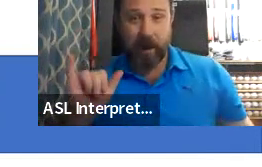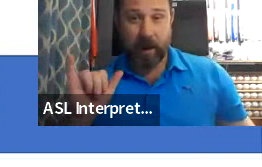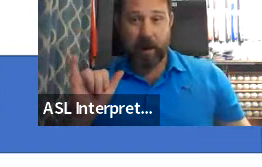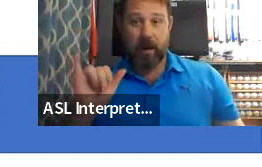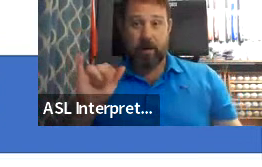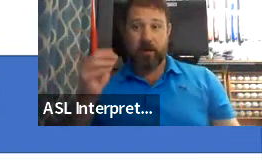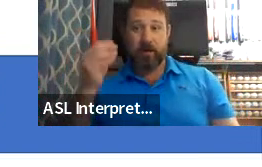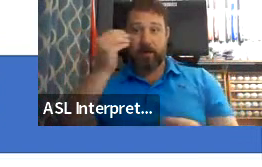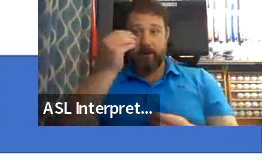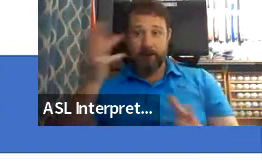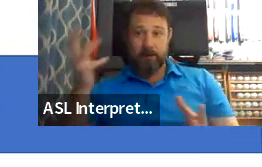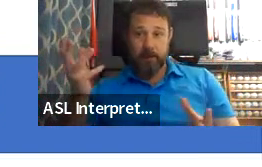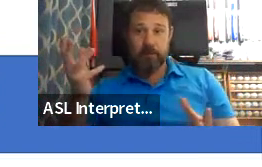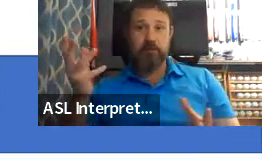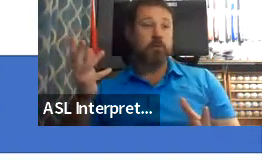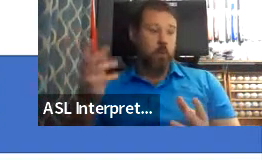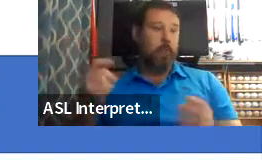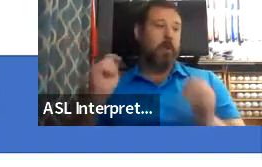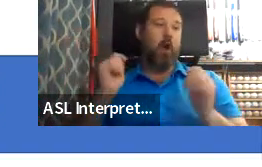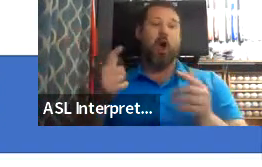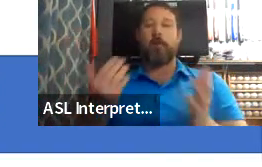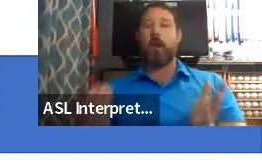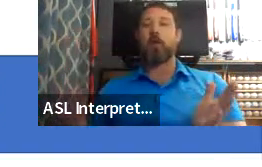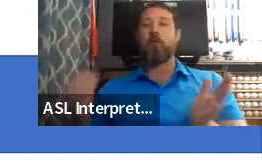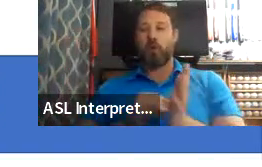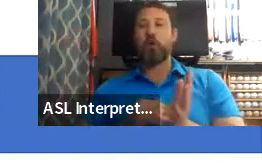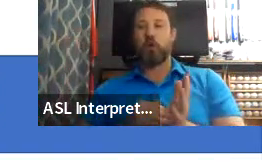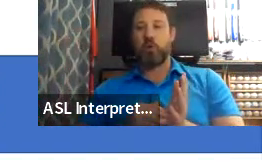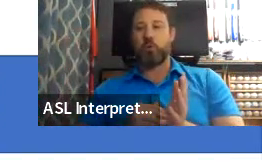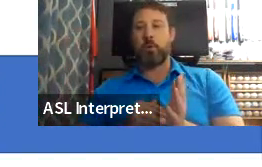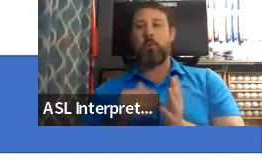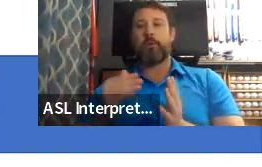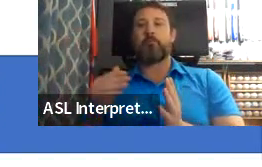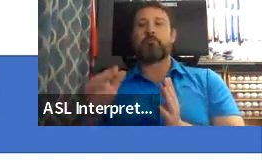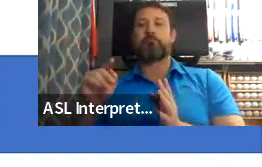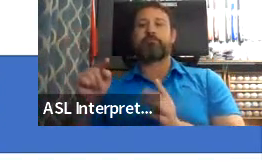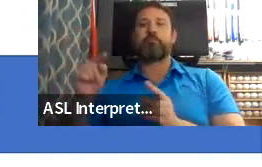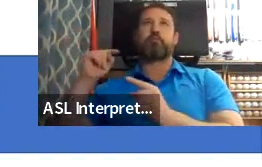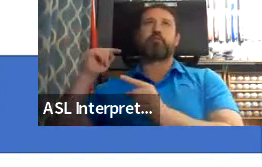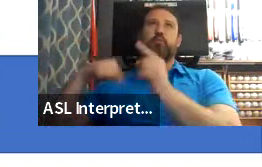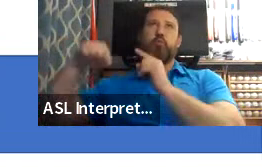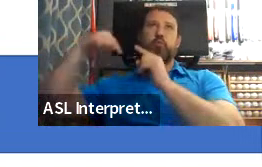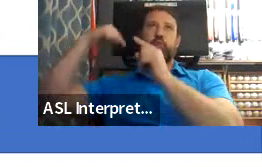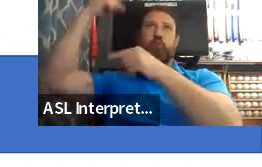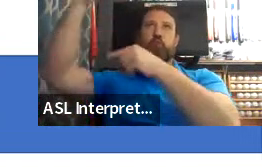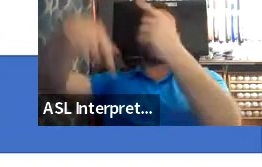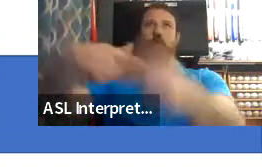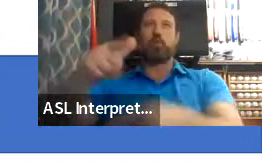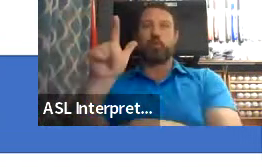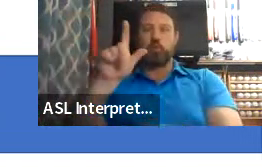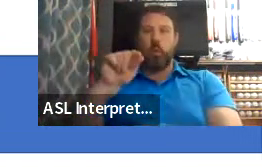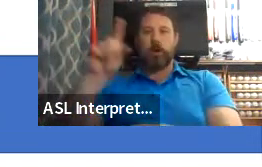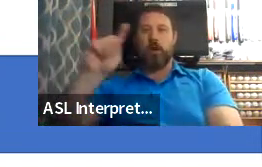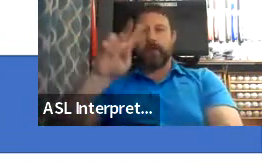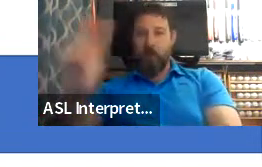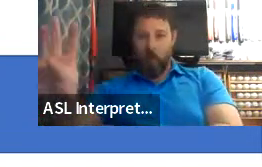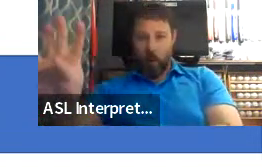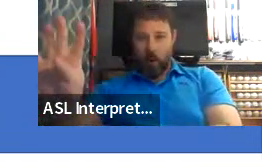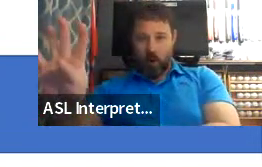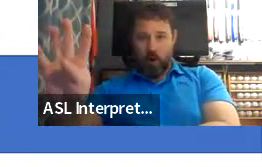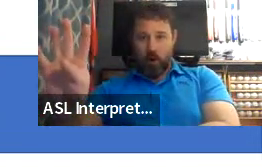will be auto-renewed and their renewal date will be pushed out to June of 2024. However, if that is not the